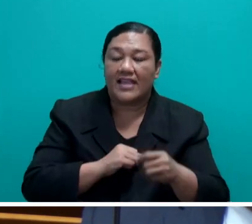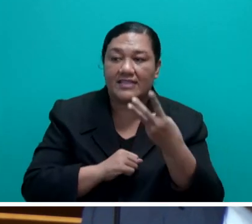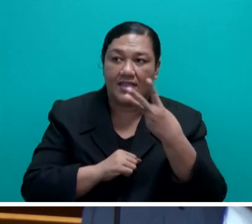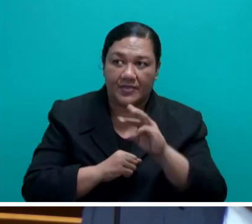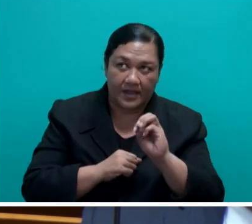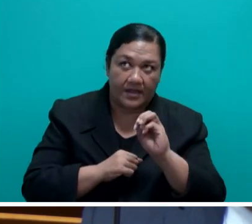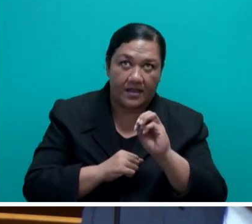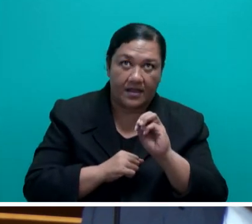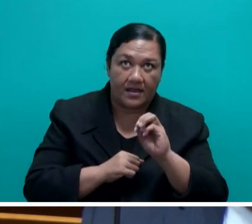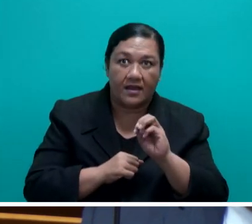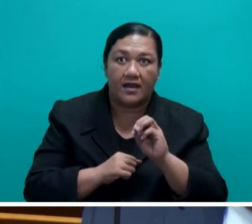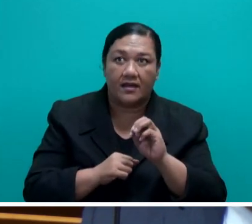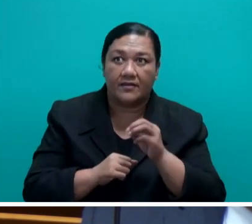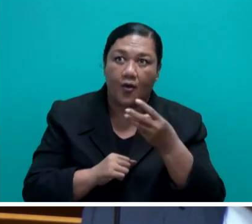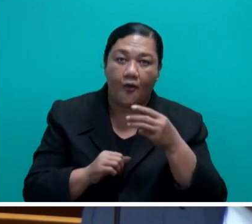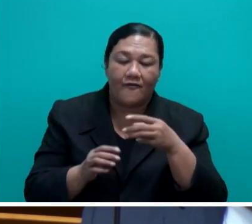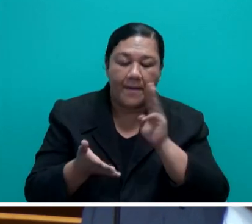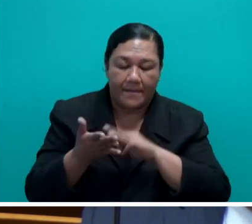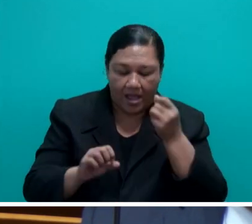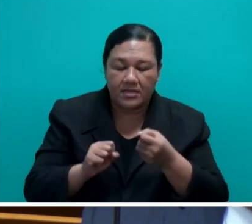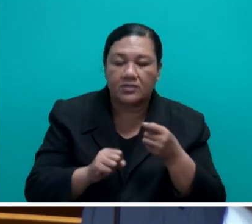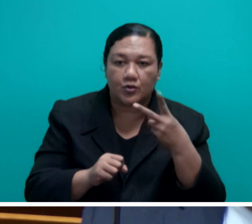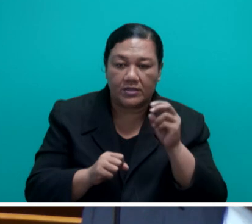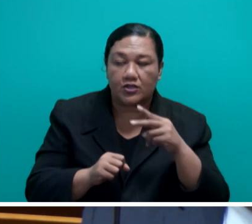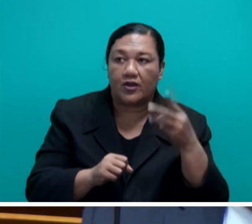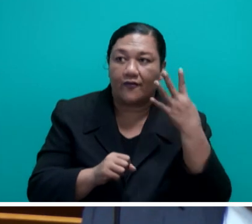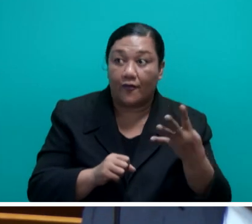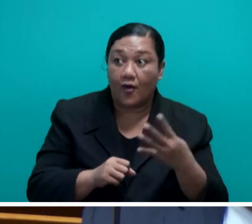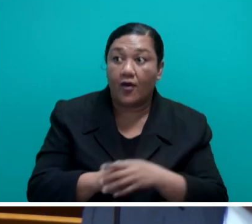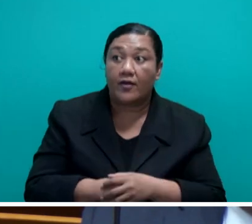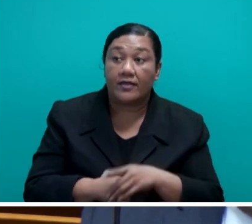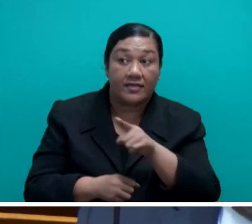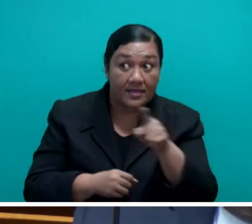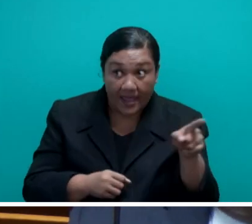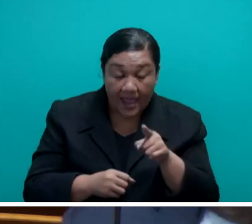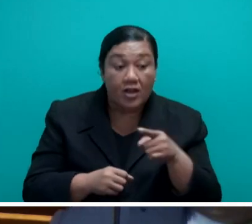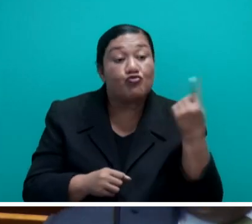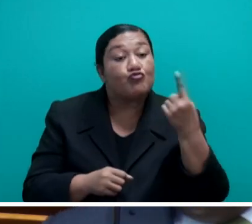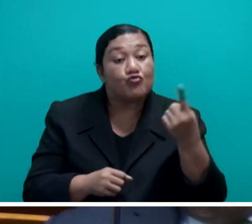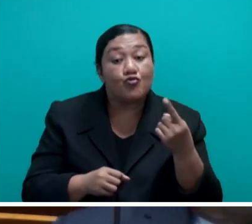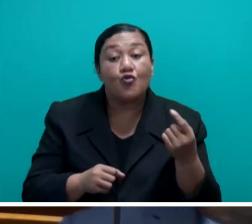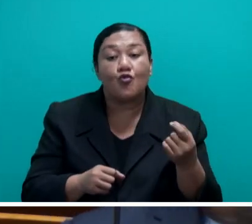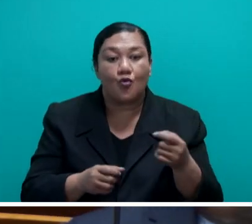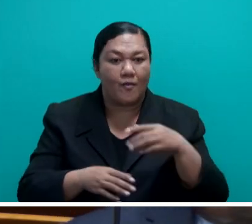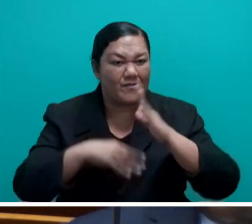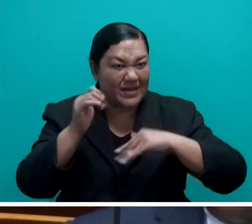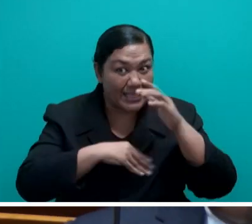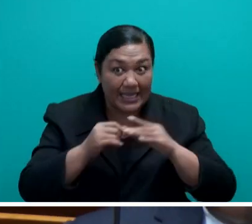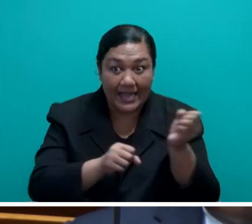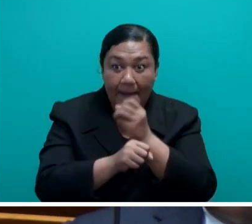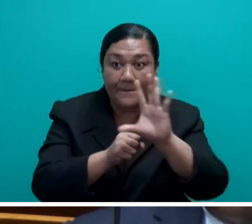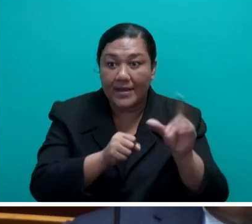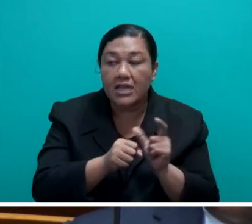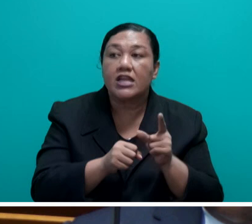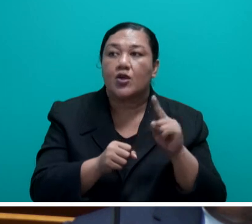2024. A 30 days tender, which invites all registered construction companies to bid for the activity